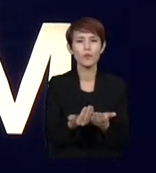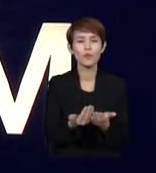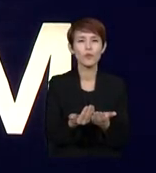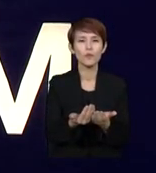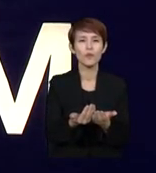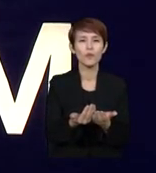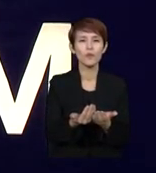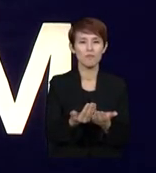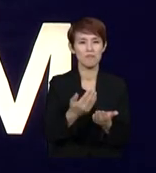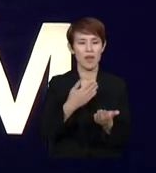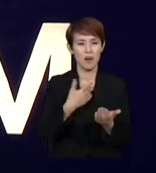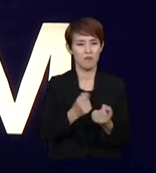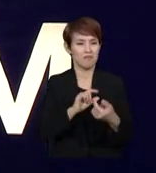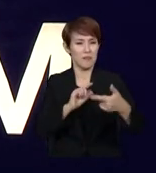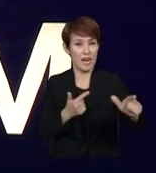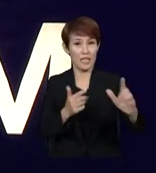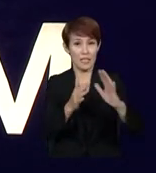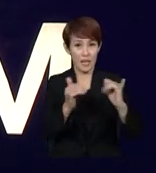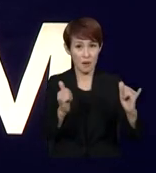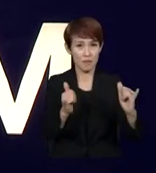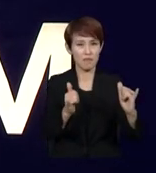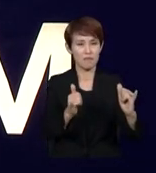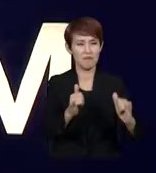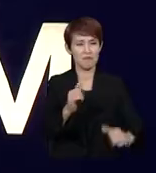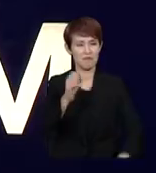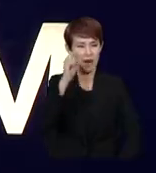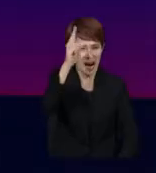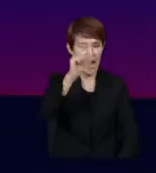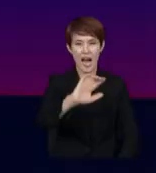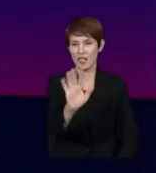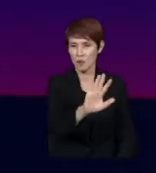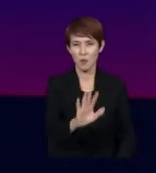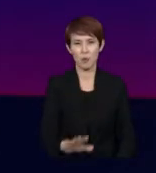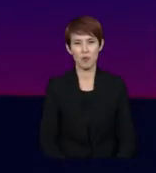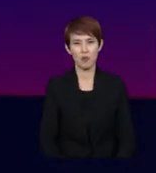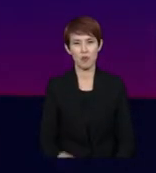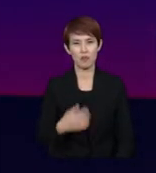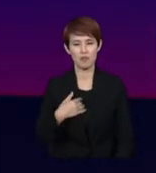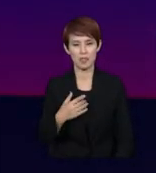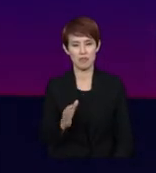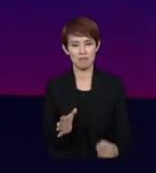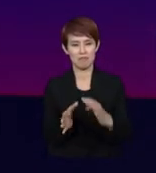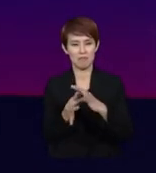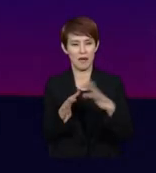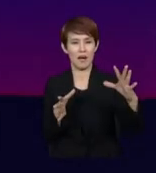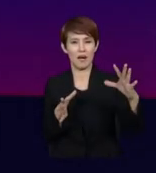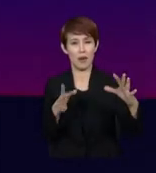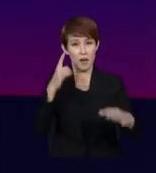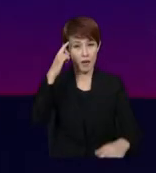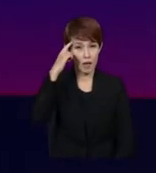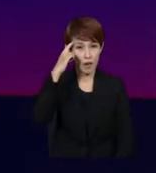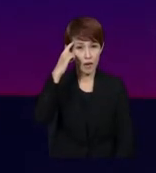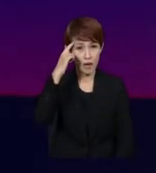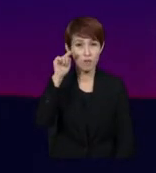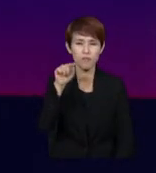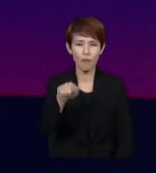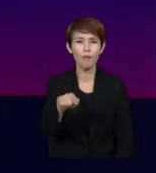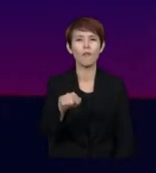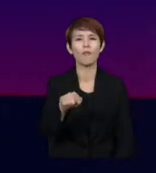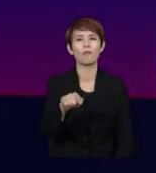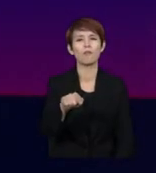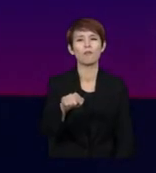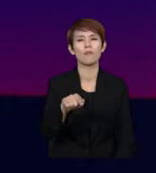second-class citizens and maybe don't truly belong to the people at all. That gets us a politics of exclusion, which very clearly is